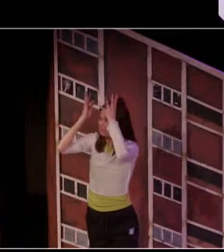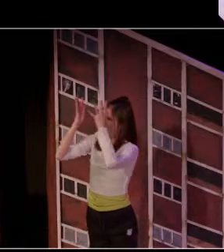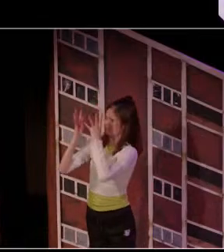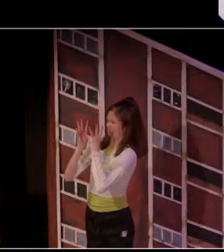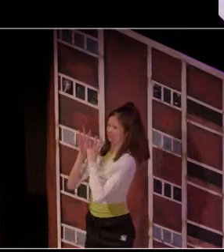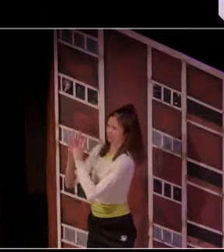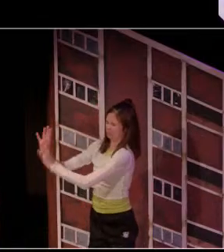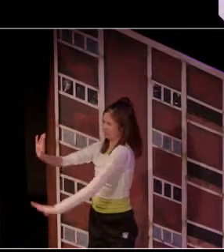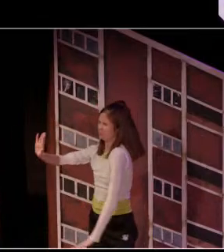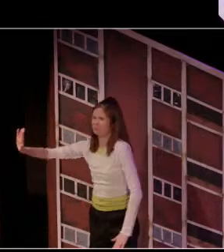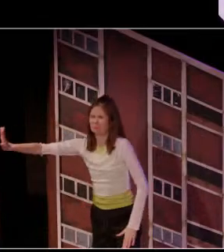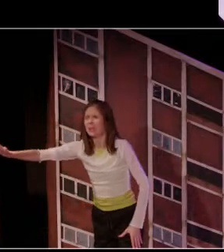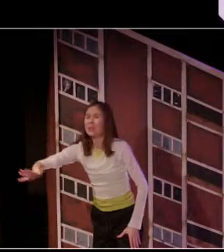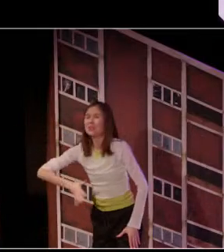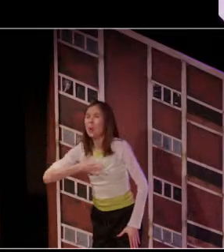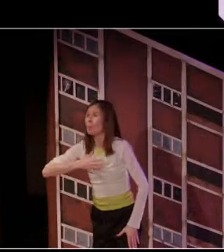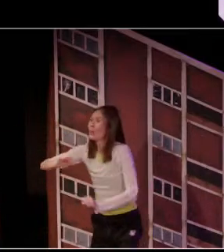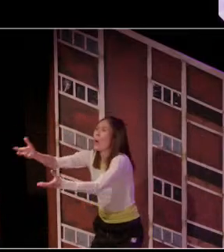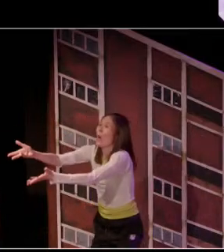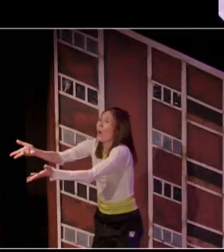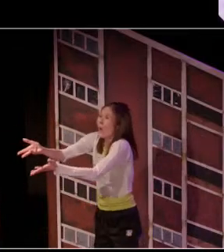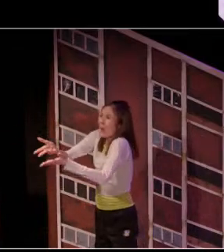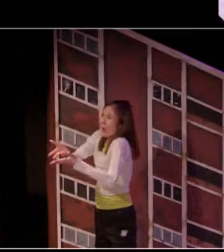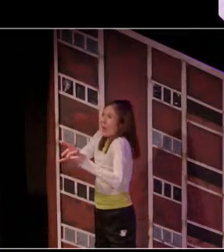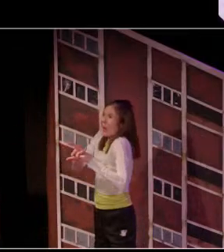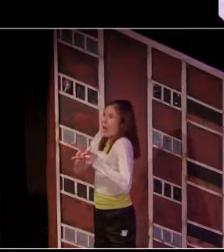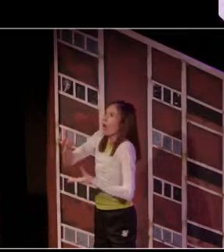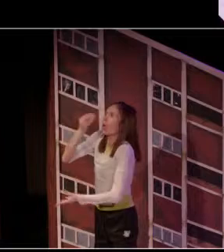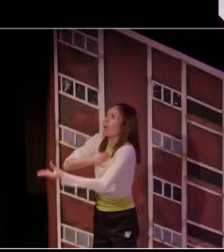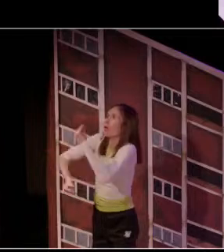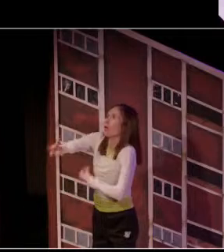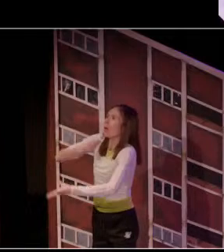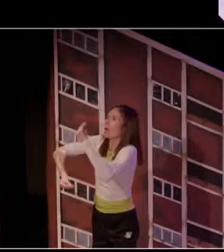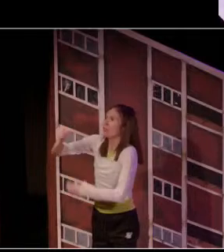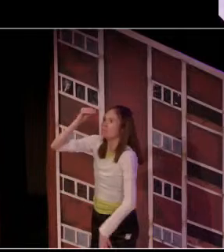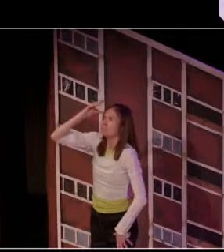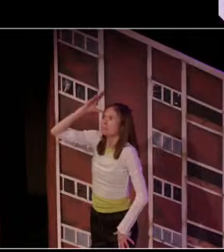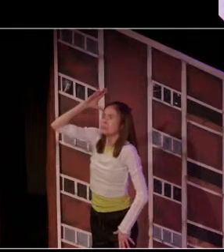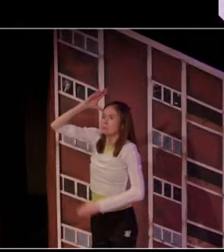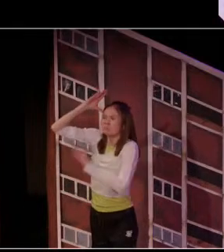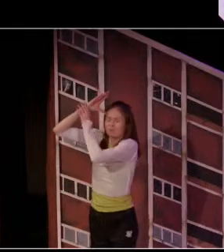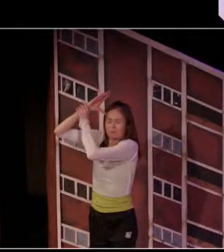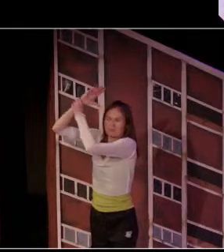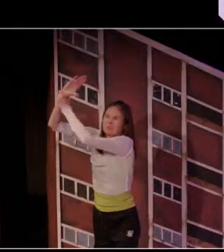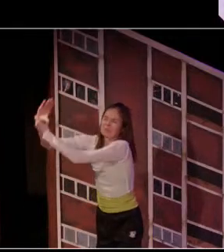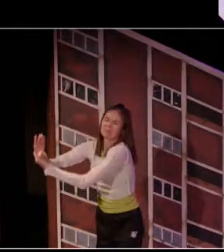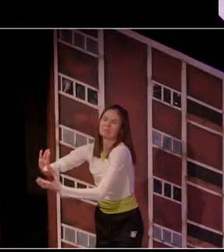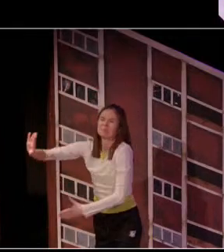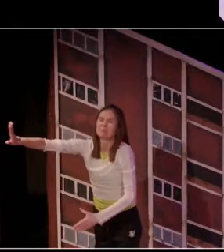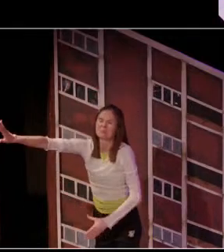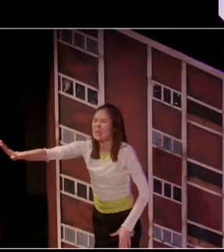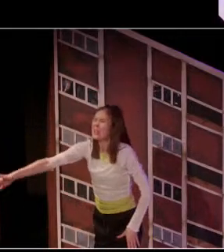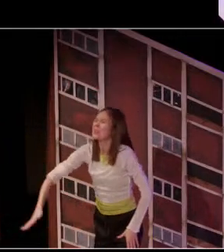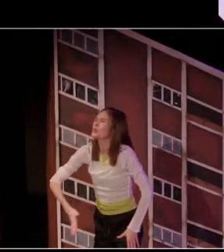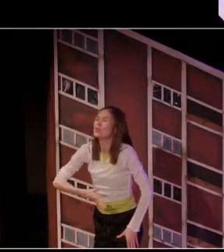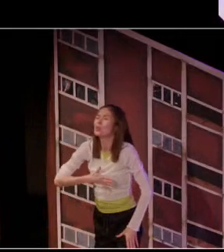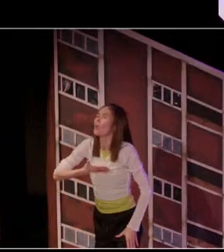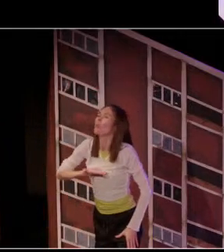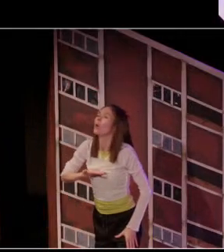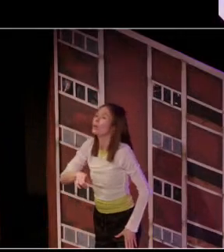ever made eyes dance, or possessed knowledge greater than any man's, I would not prize them without her